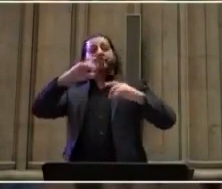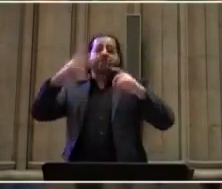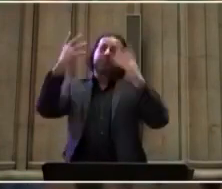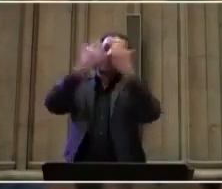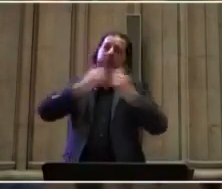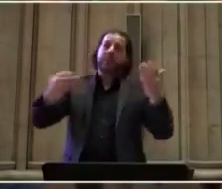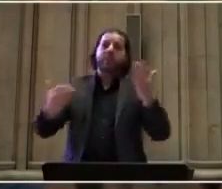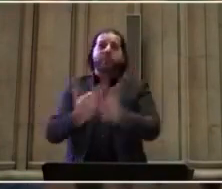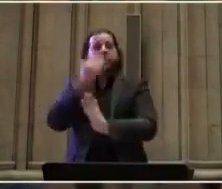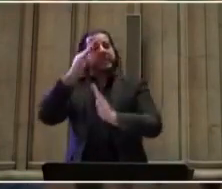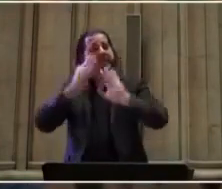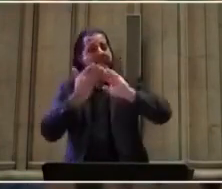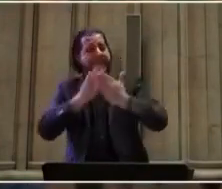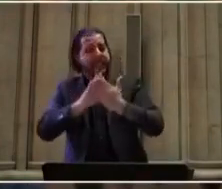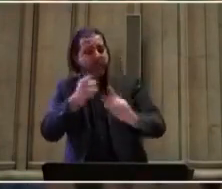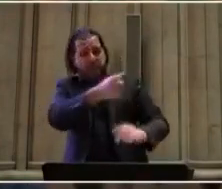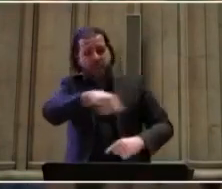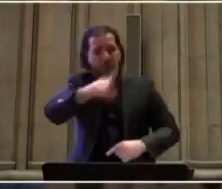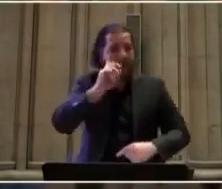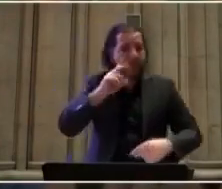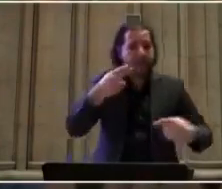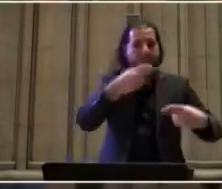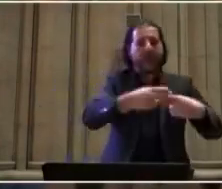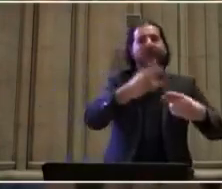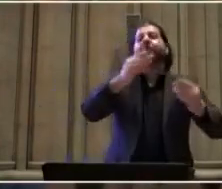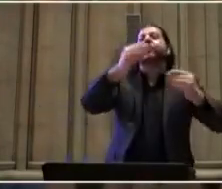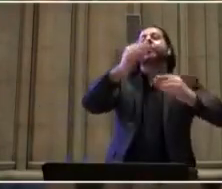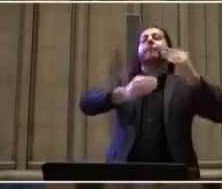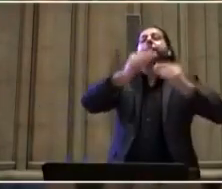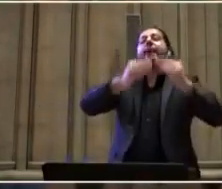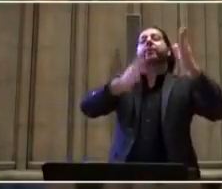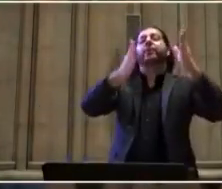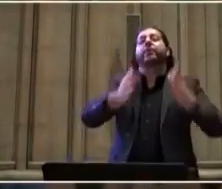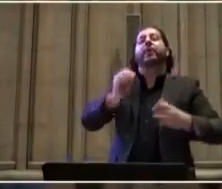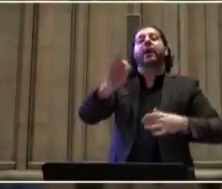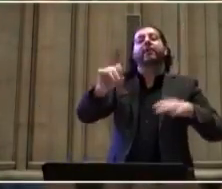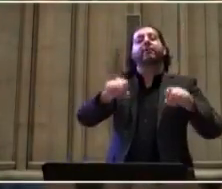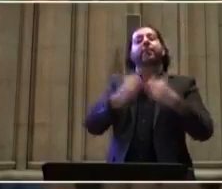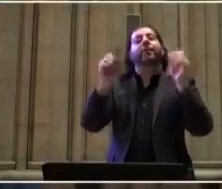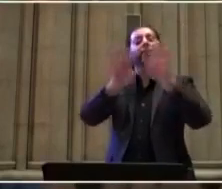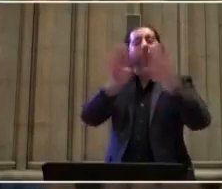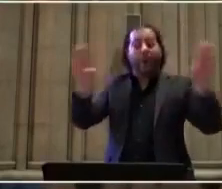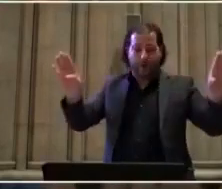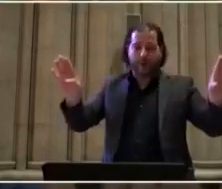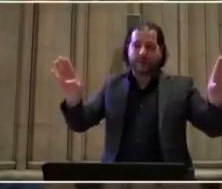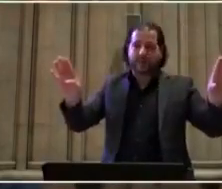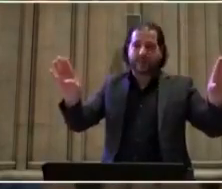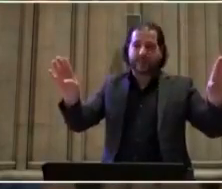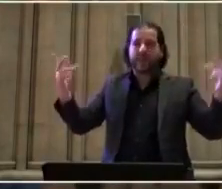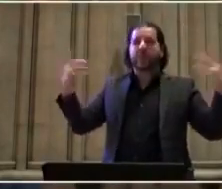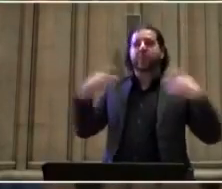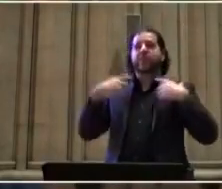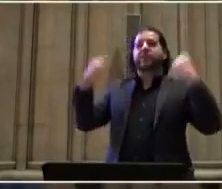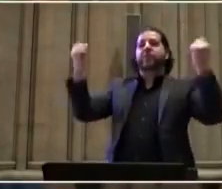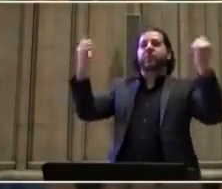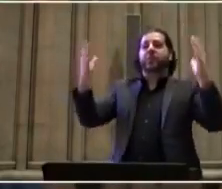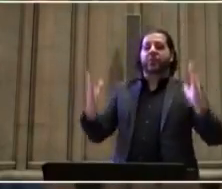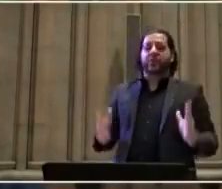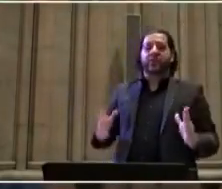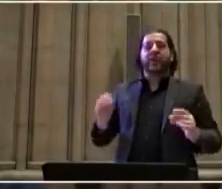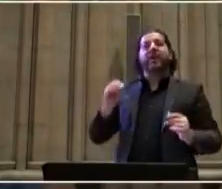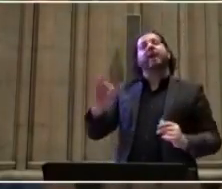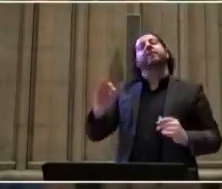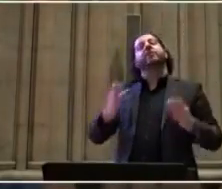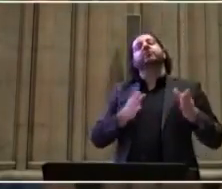foundations. You will be called repairer of broken walls, restorer